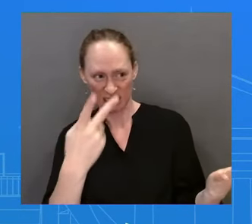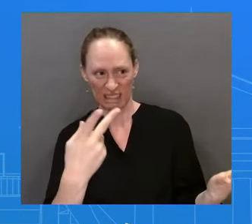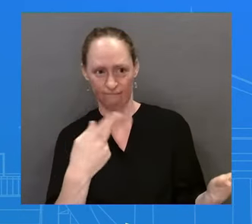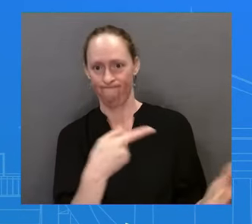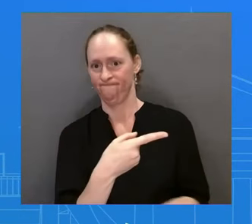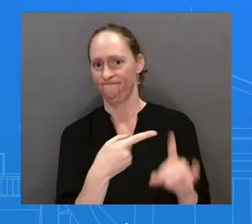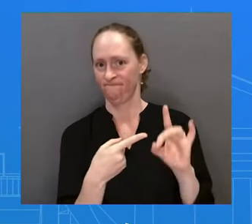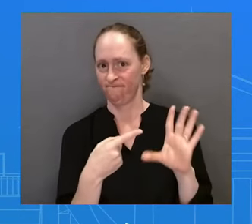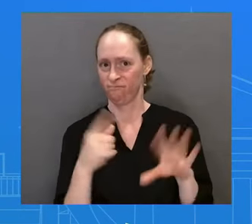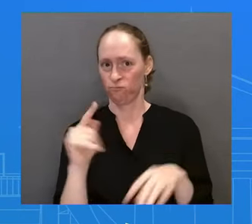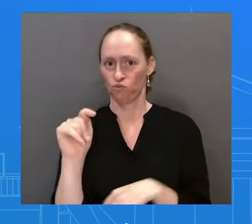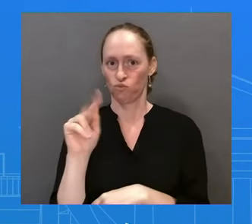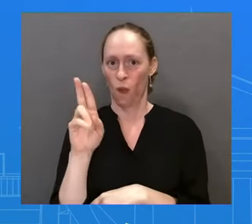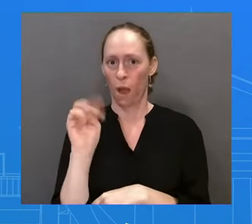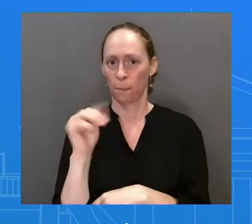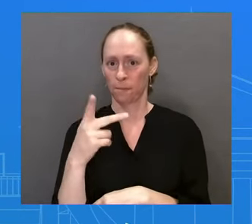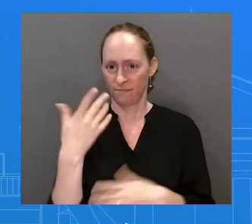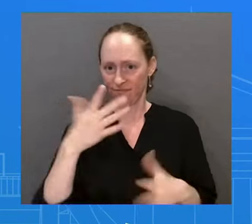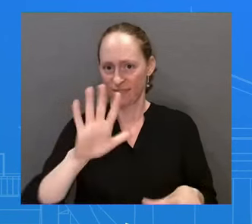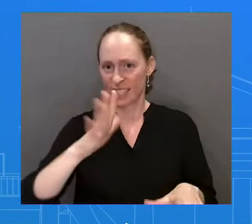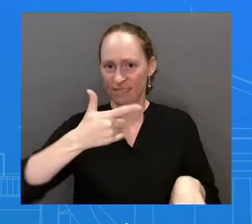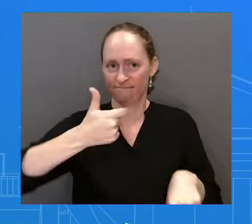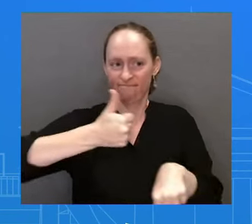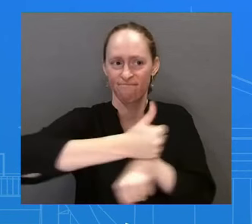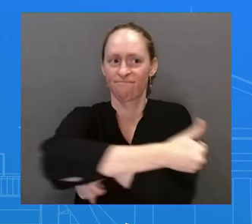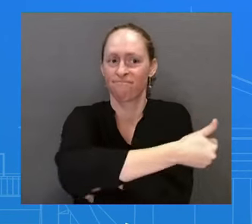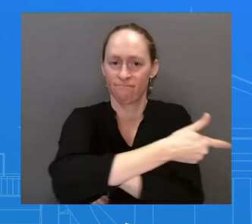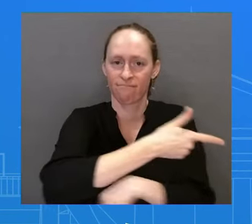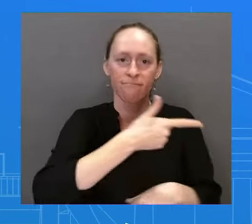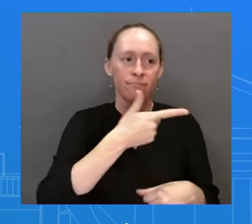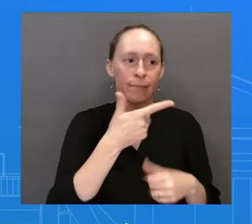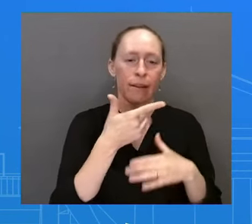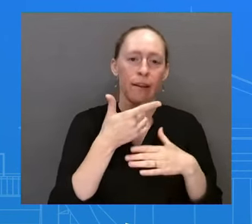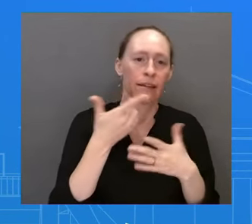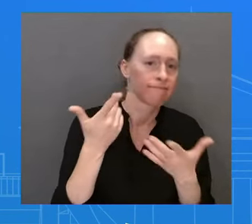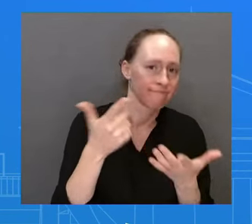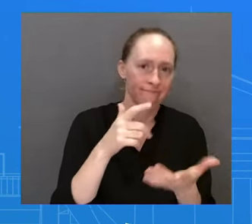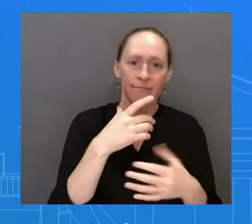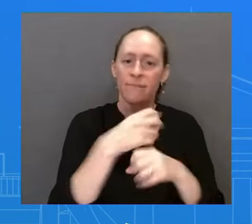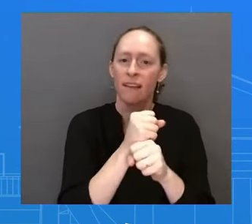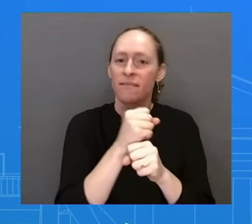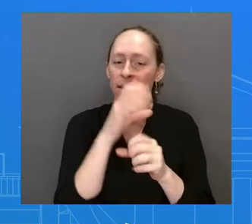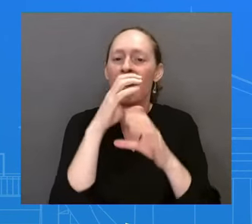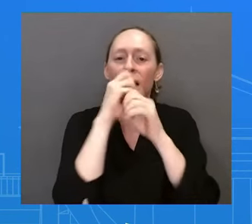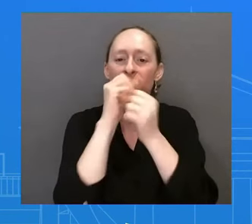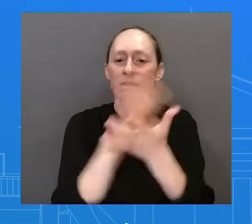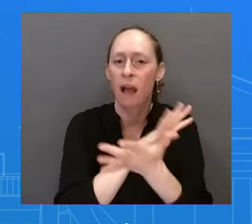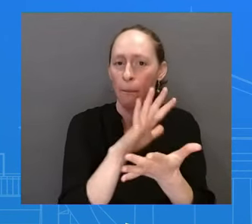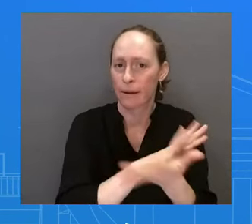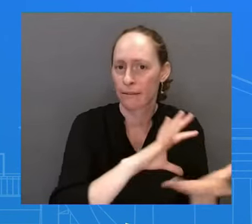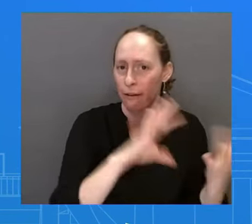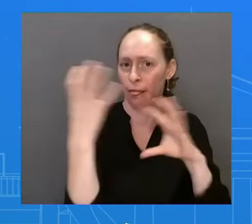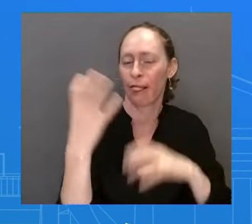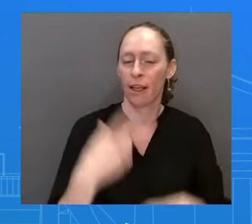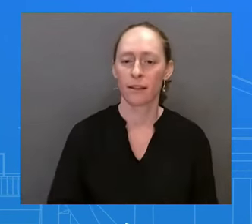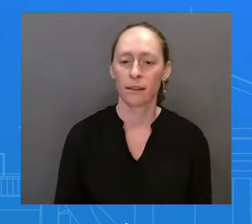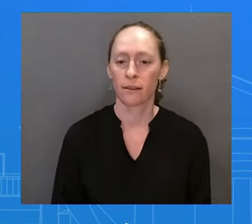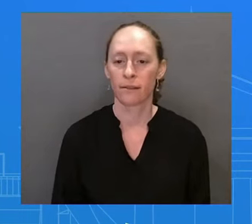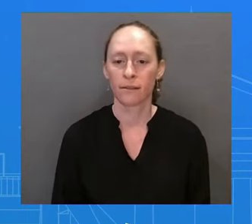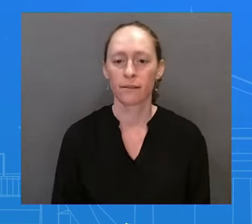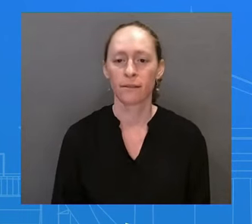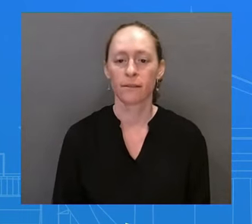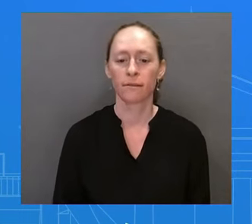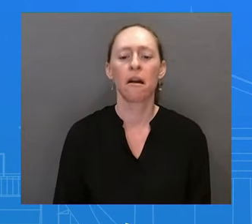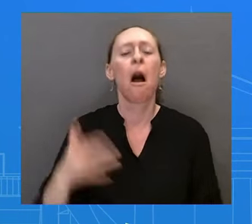the Secretary General is going to be pretty wide-ranging. Obviously, it's going to be very, very focused on Ukraine and what the alliance is doing to